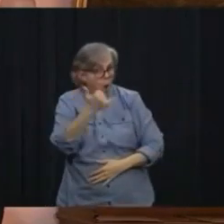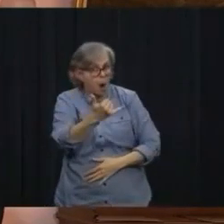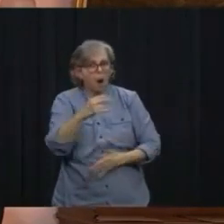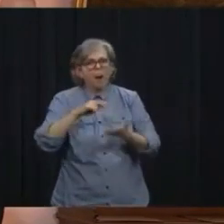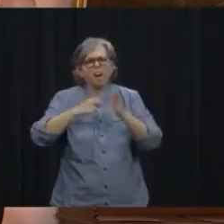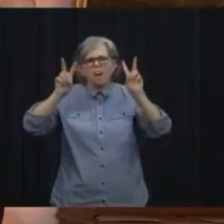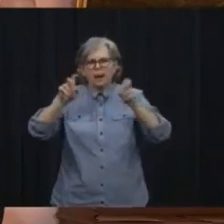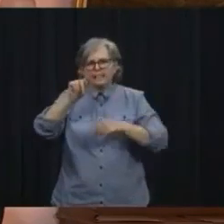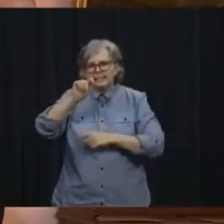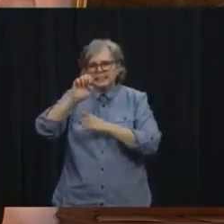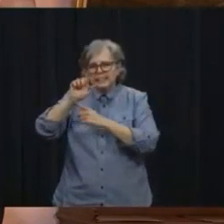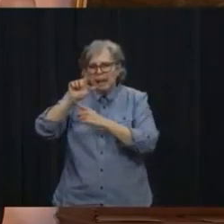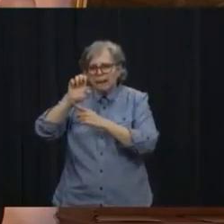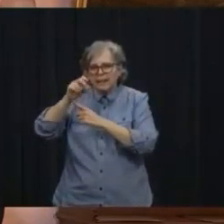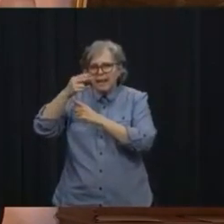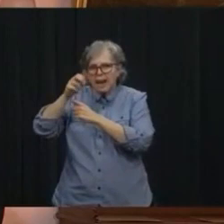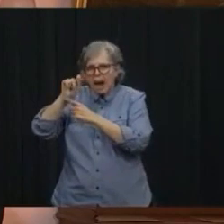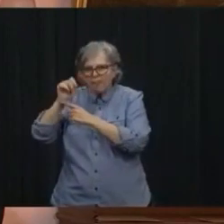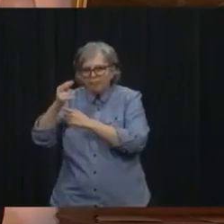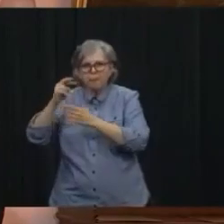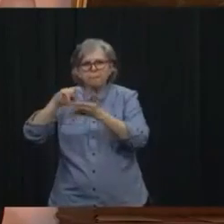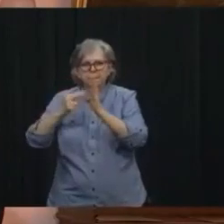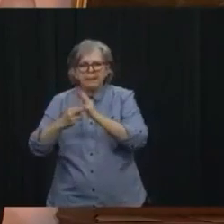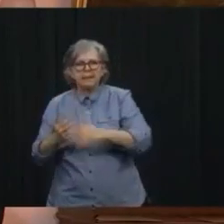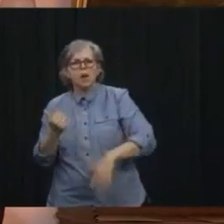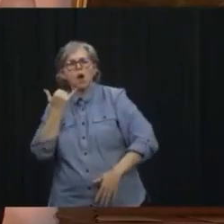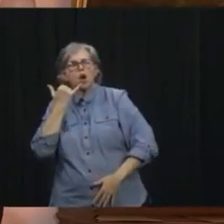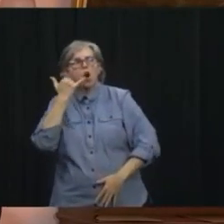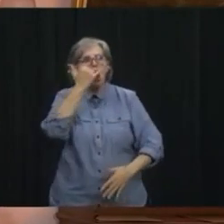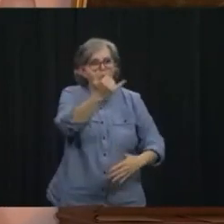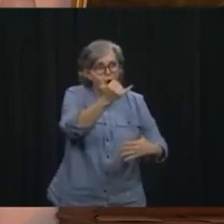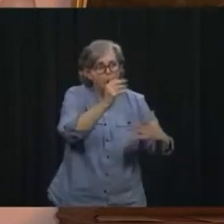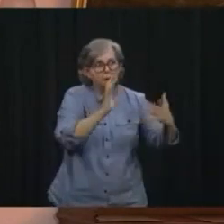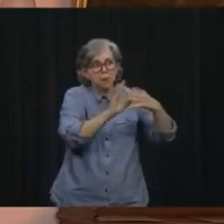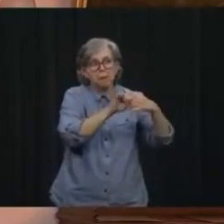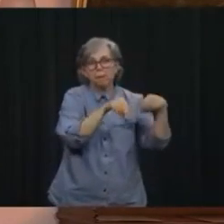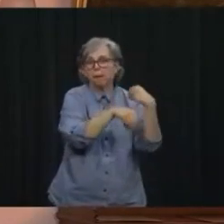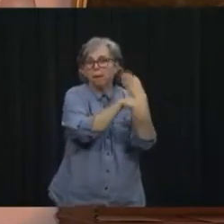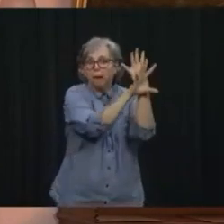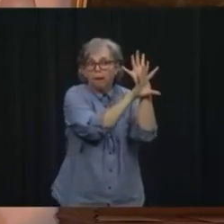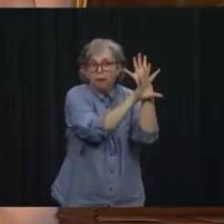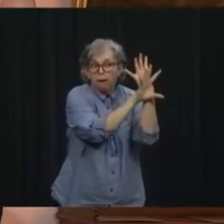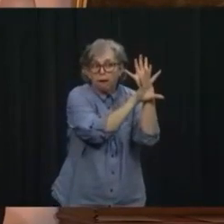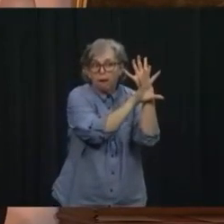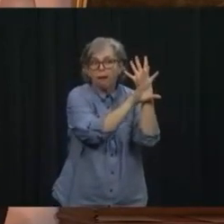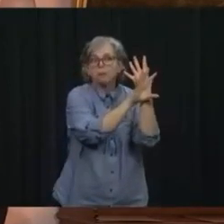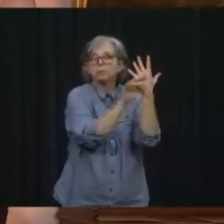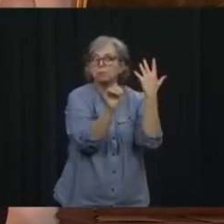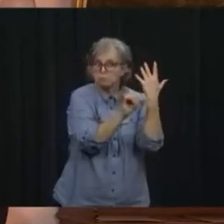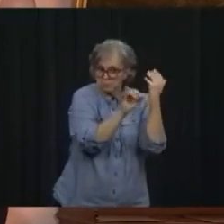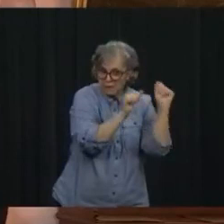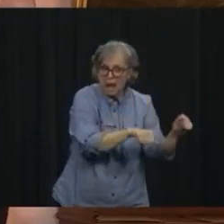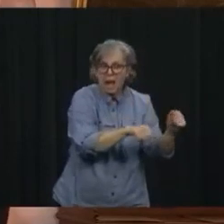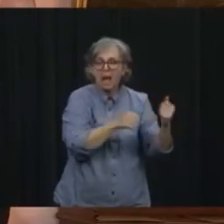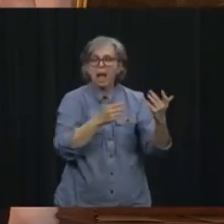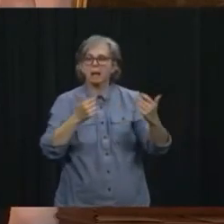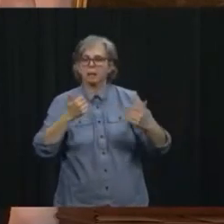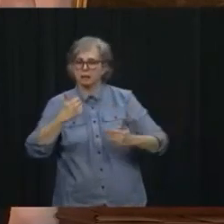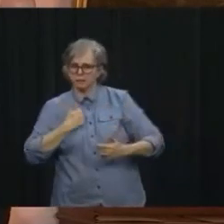It was just a week ago that I was here talking about how the things we're all feeling are normal: stress,